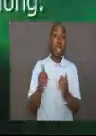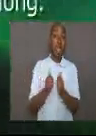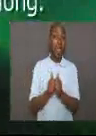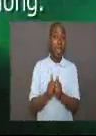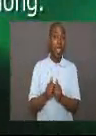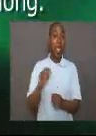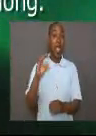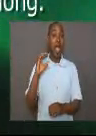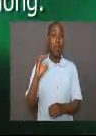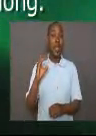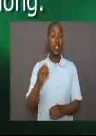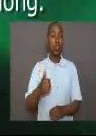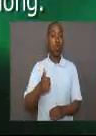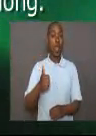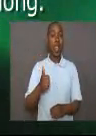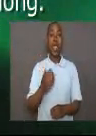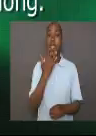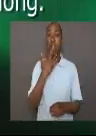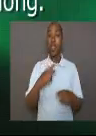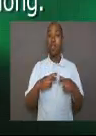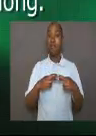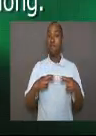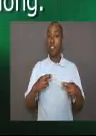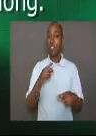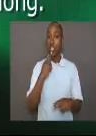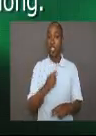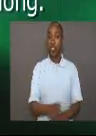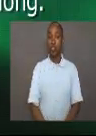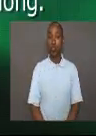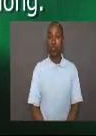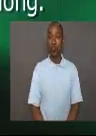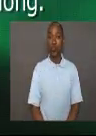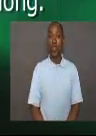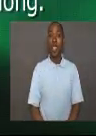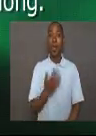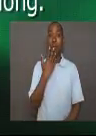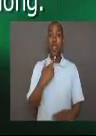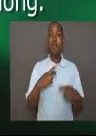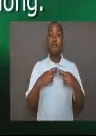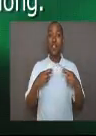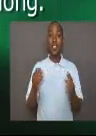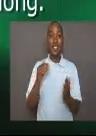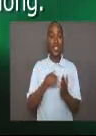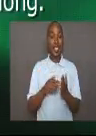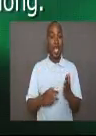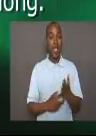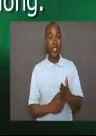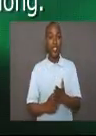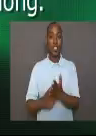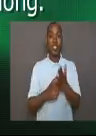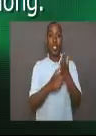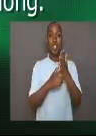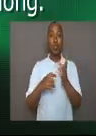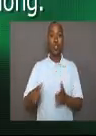vessels. Blood vessels function in the transport system as the pathways